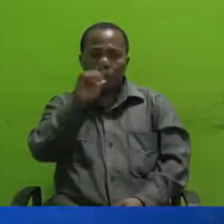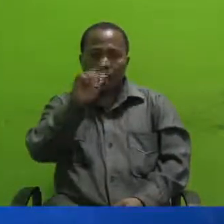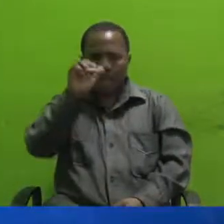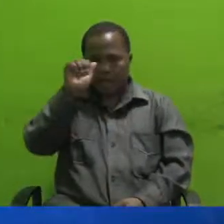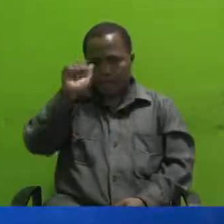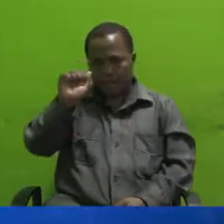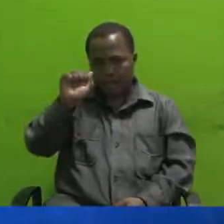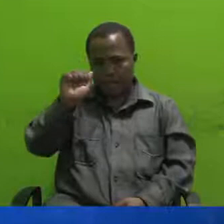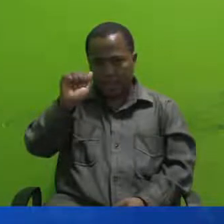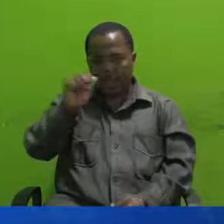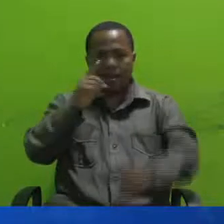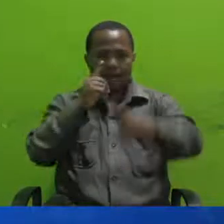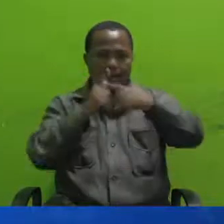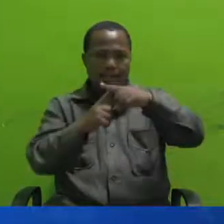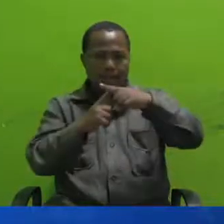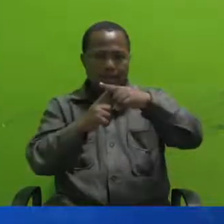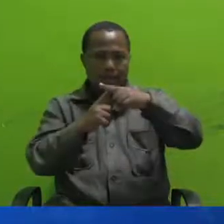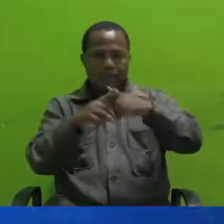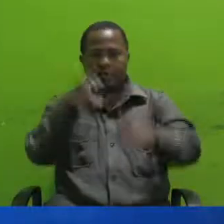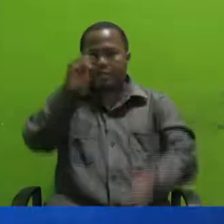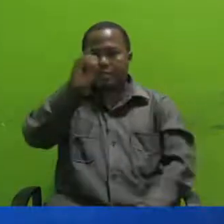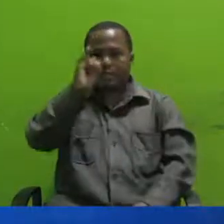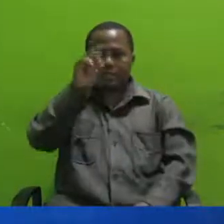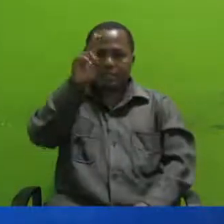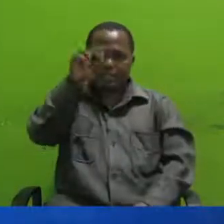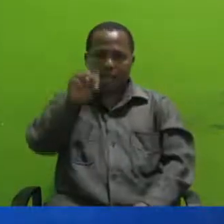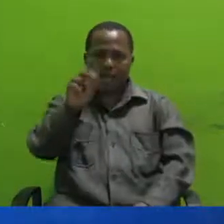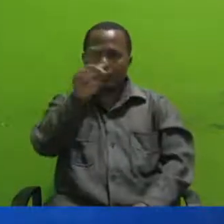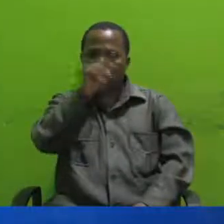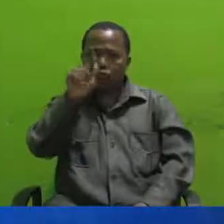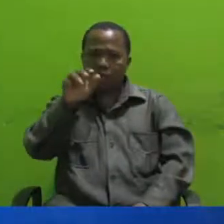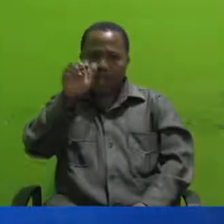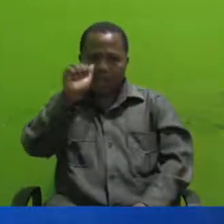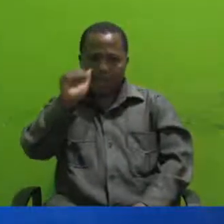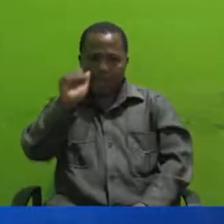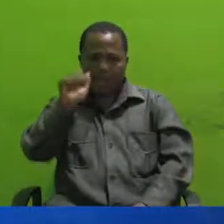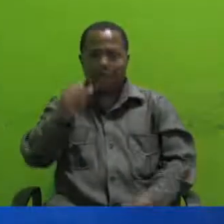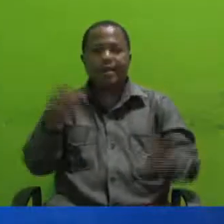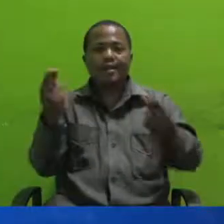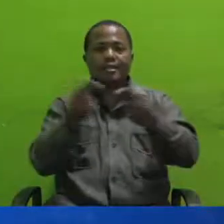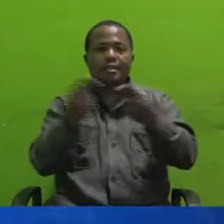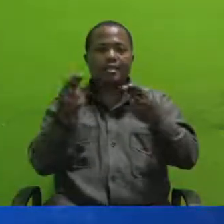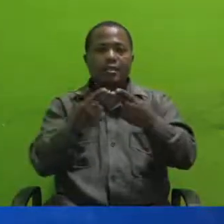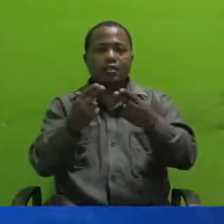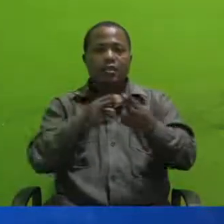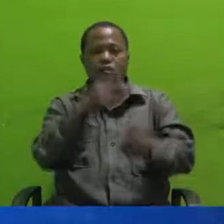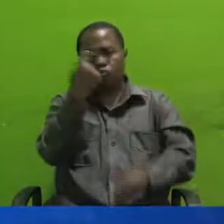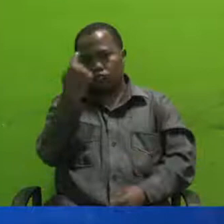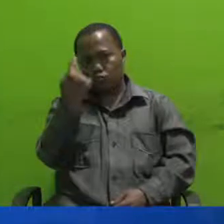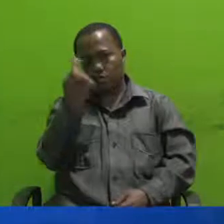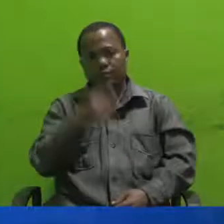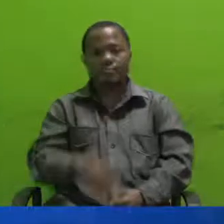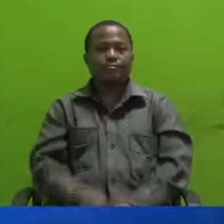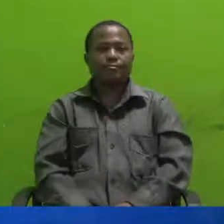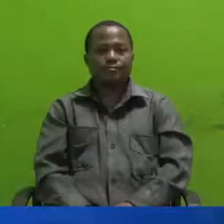squared A plus sine squared A is equal to